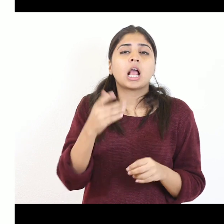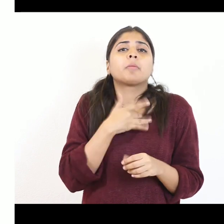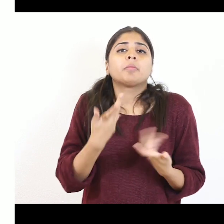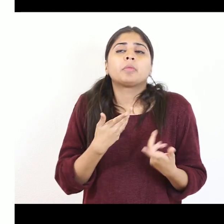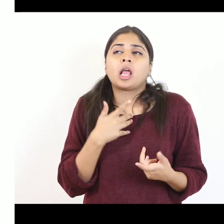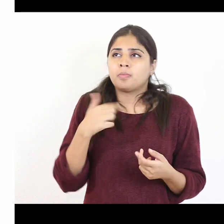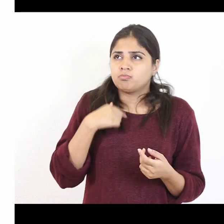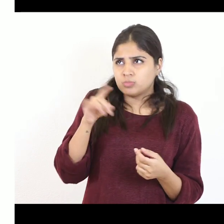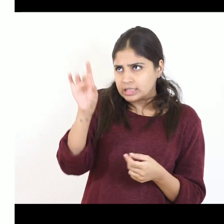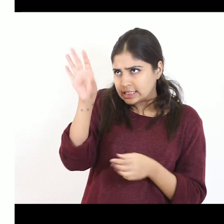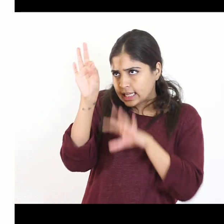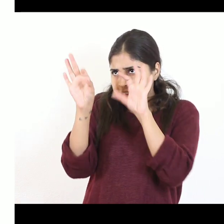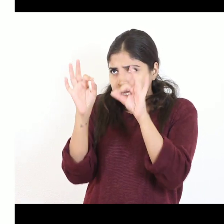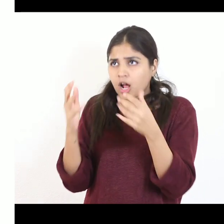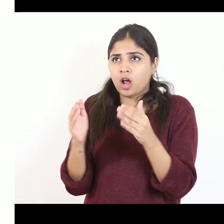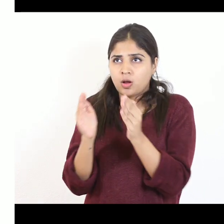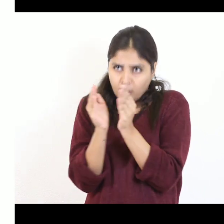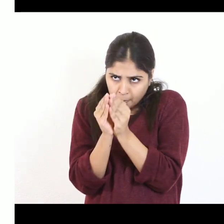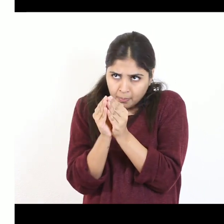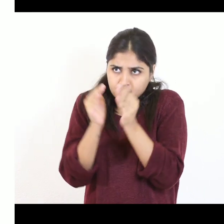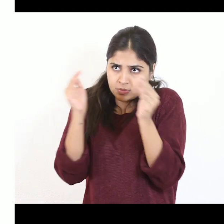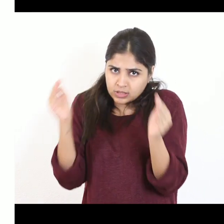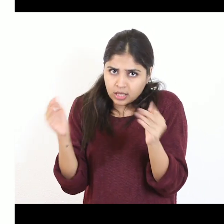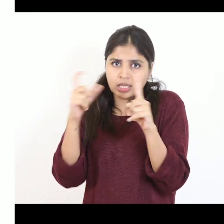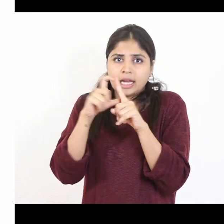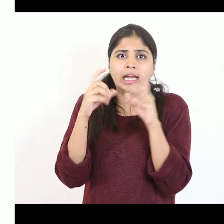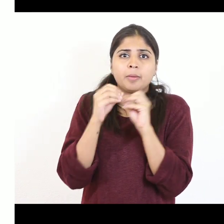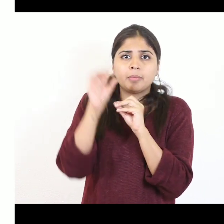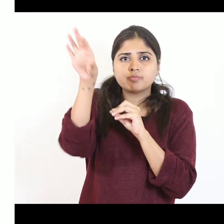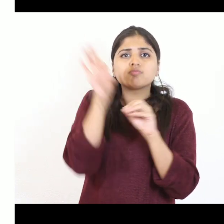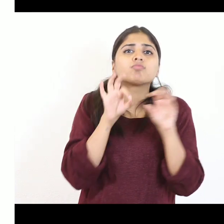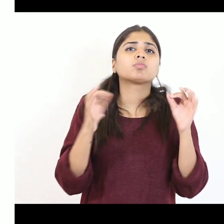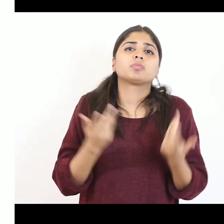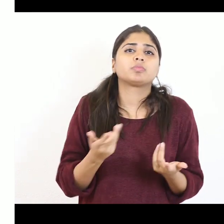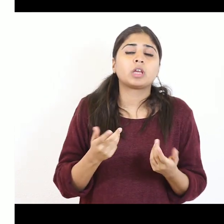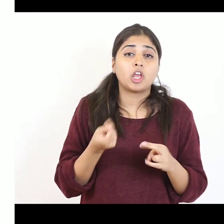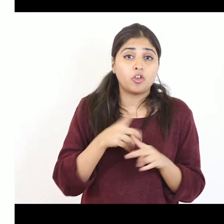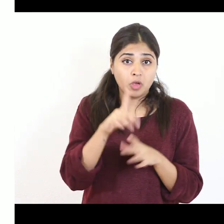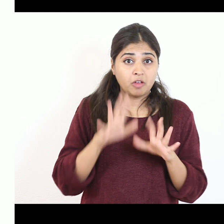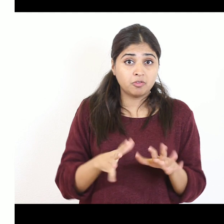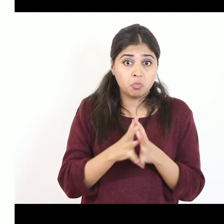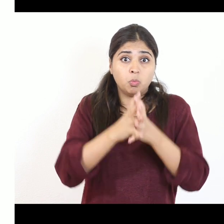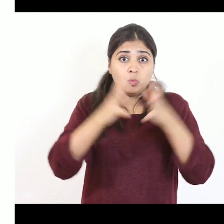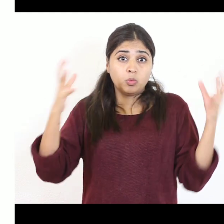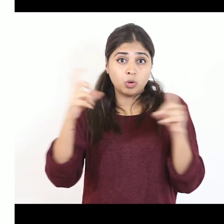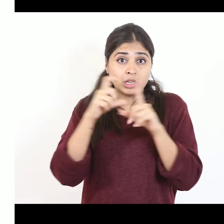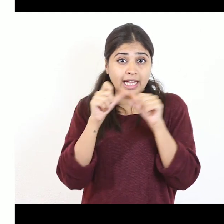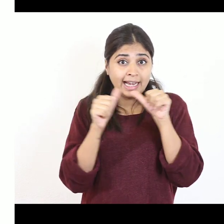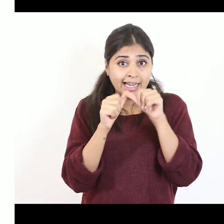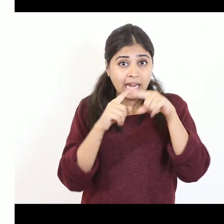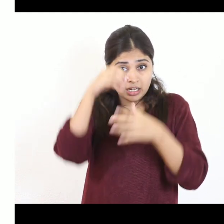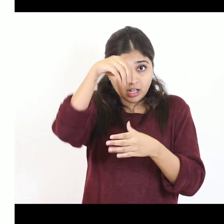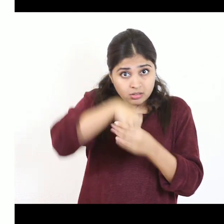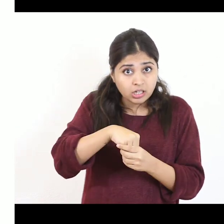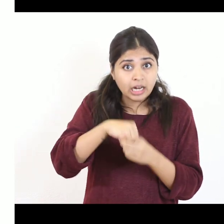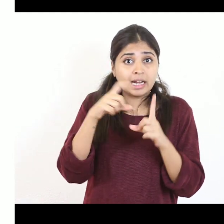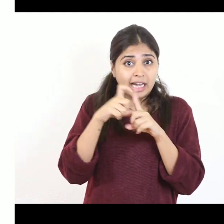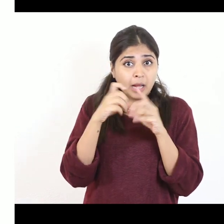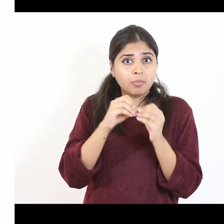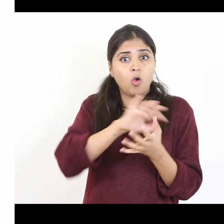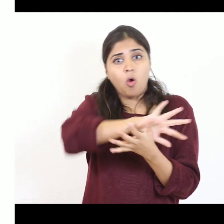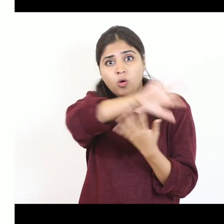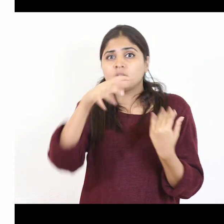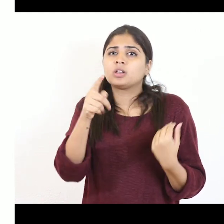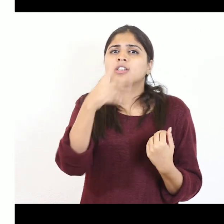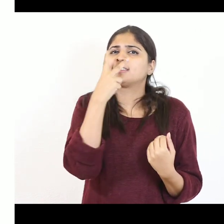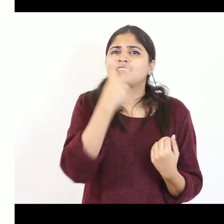return. If you have a lot of data in your database, you probably don't want to see everything. More likely,